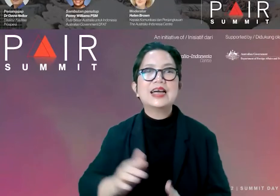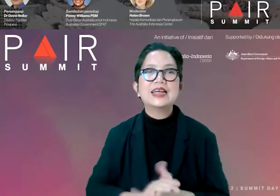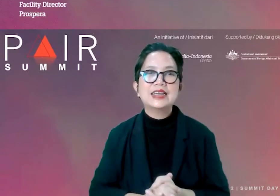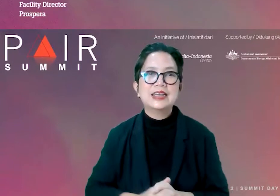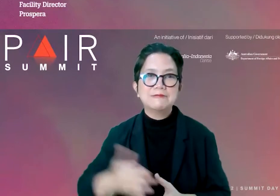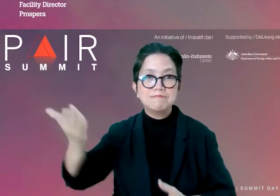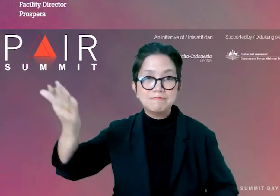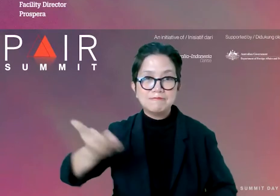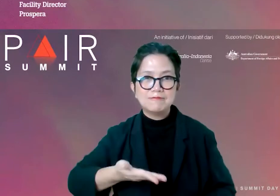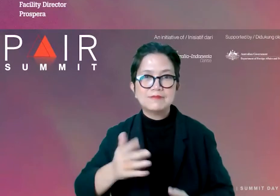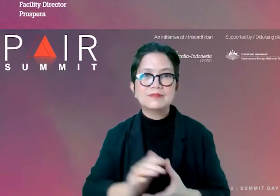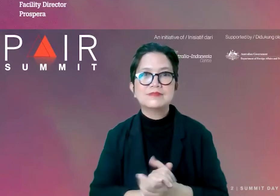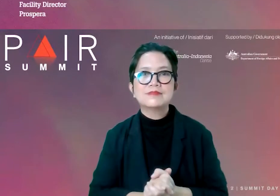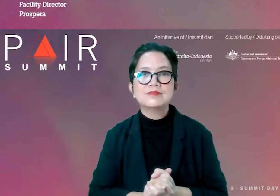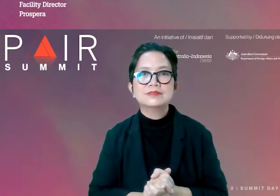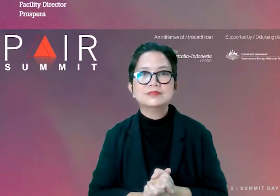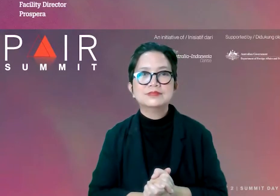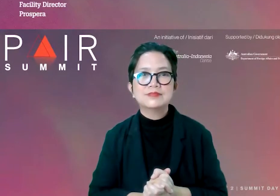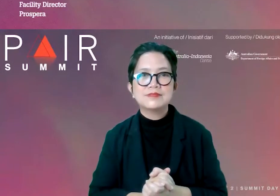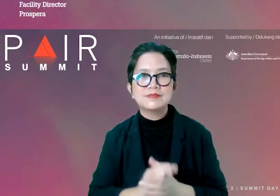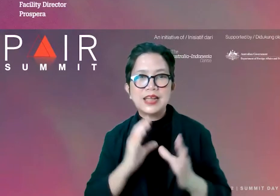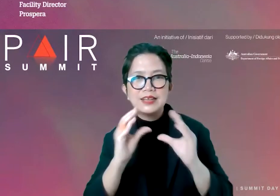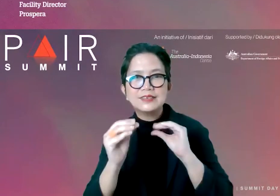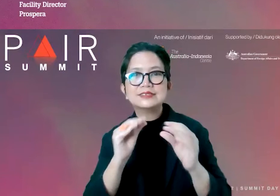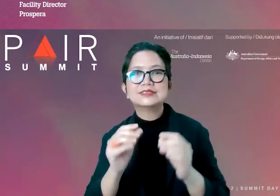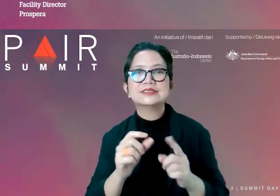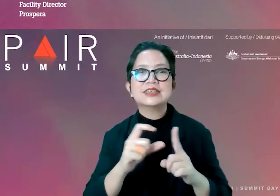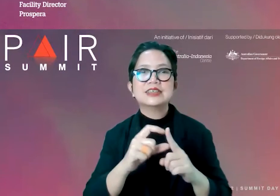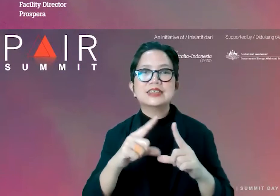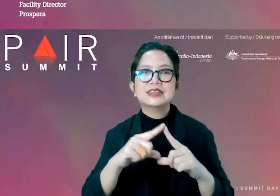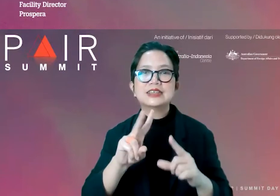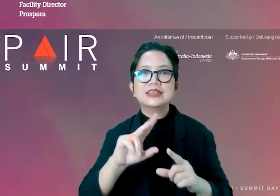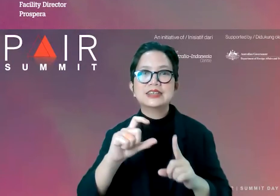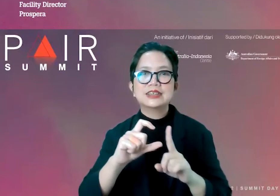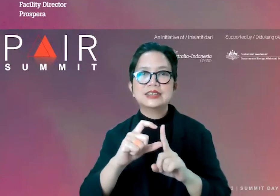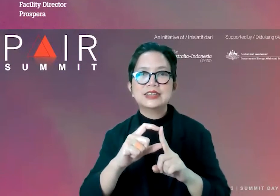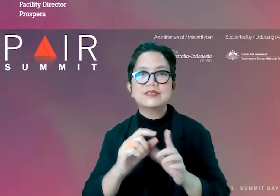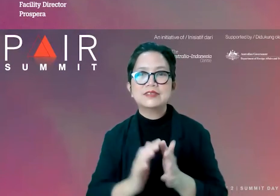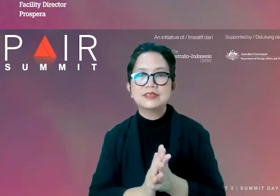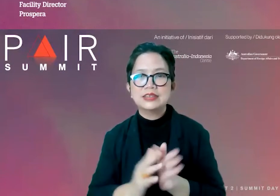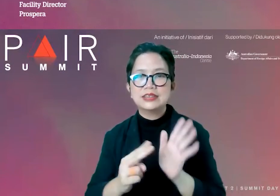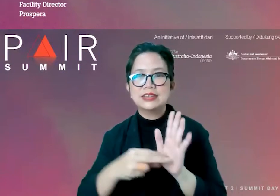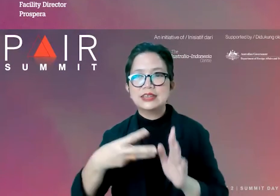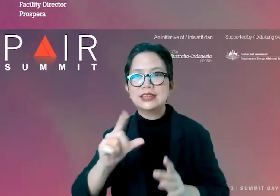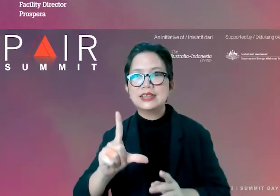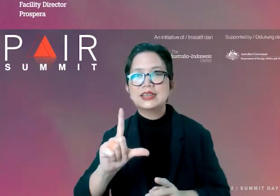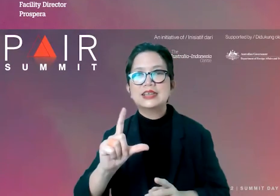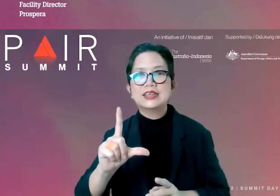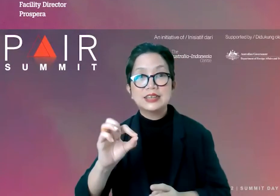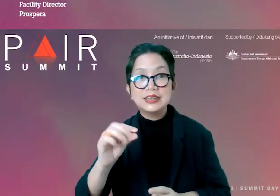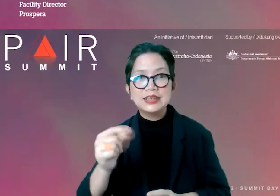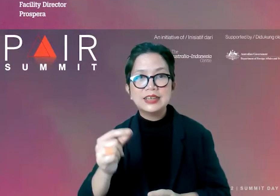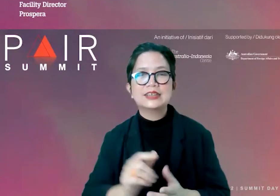Neller is the Facility Director at Prospera, the Australia-Indonesia Partnership for Economic Development. And Prospera has